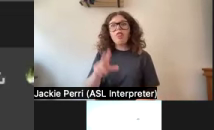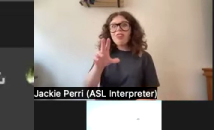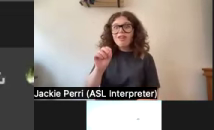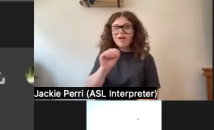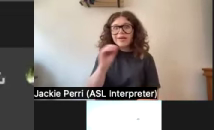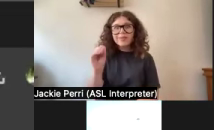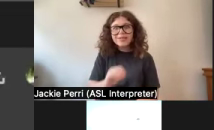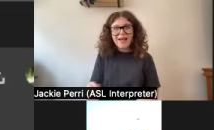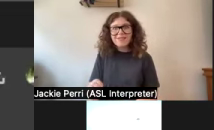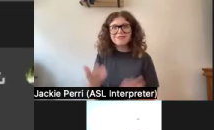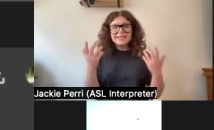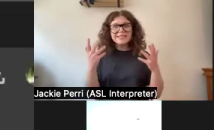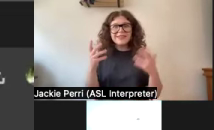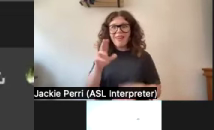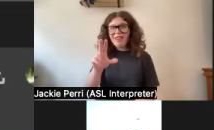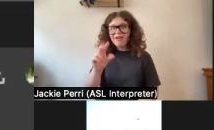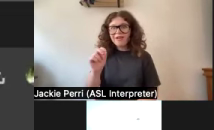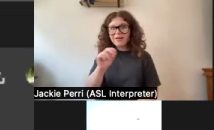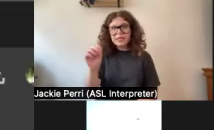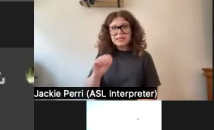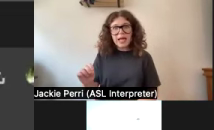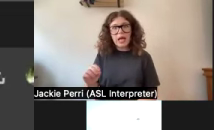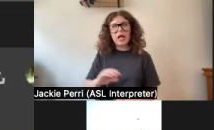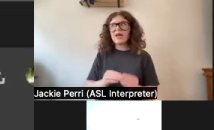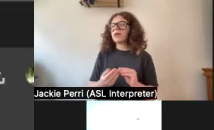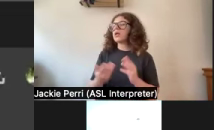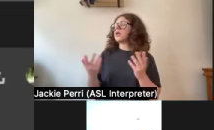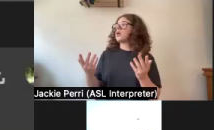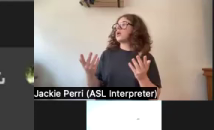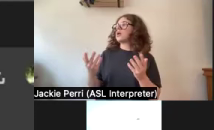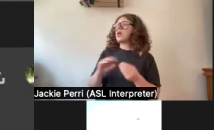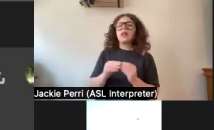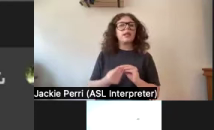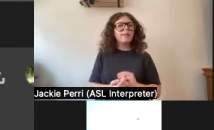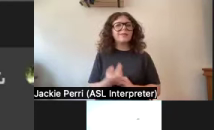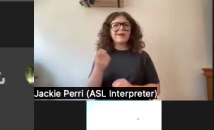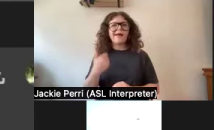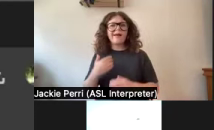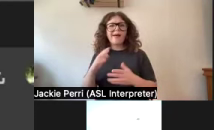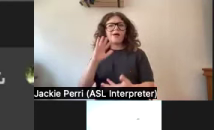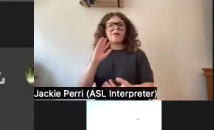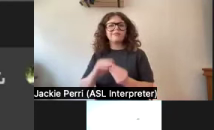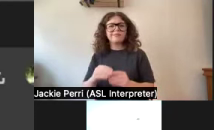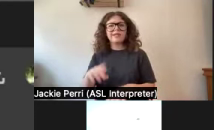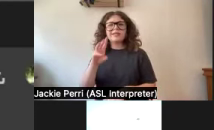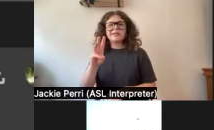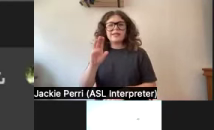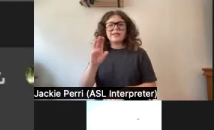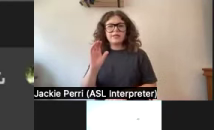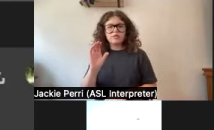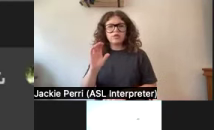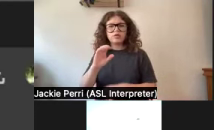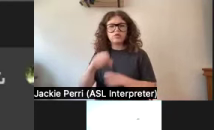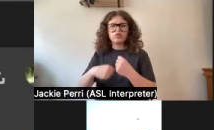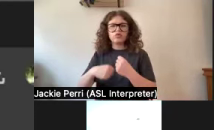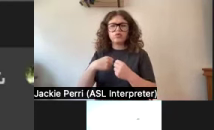Yeah. I mean, the district has about 600 schools, like 549